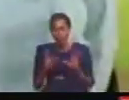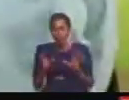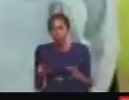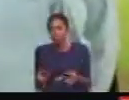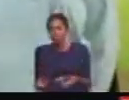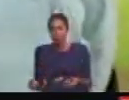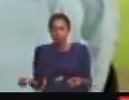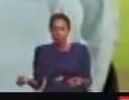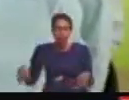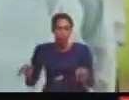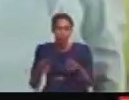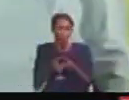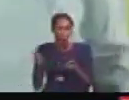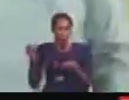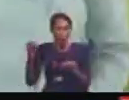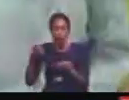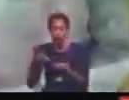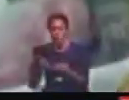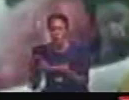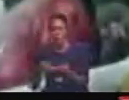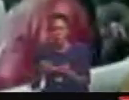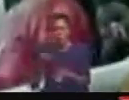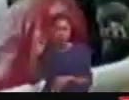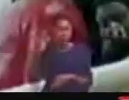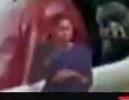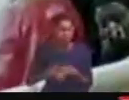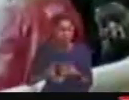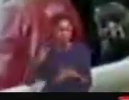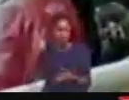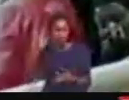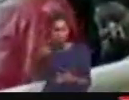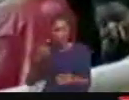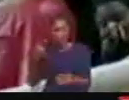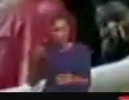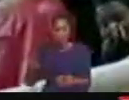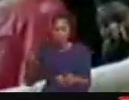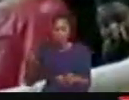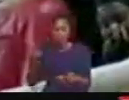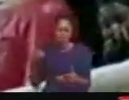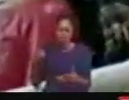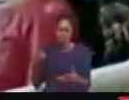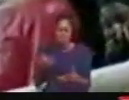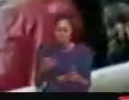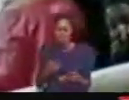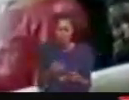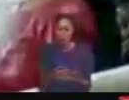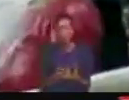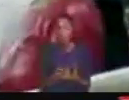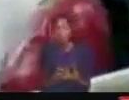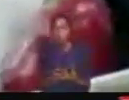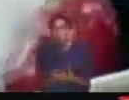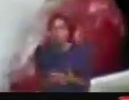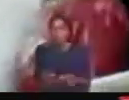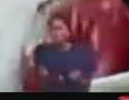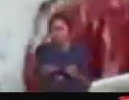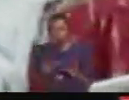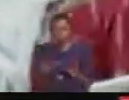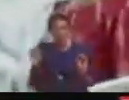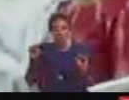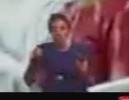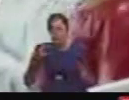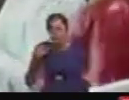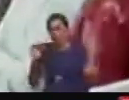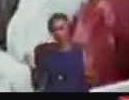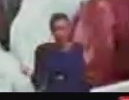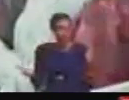There's nothing worth more that will ever come close. No